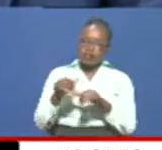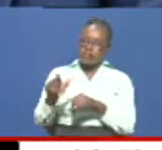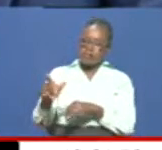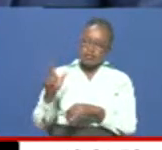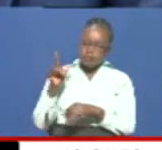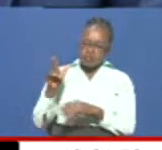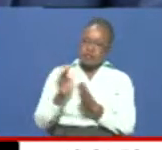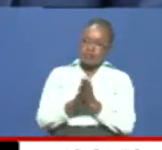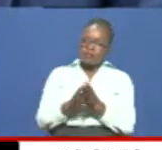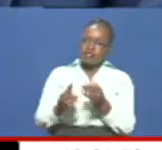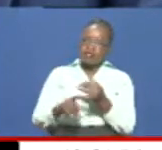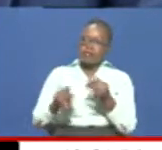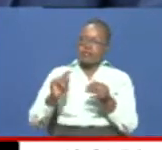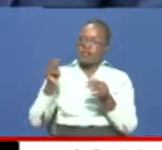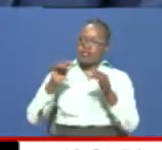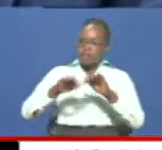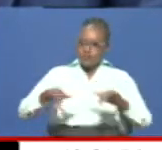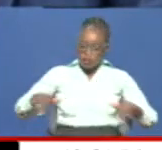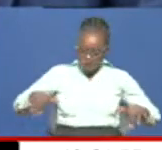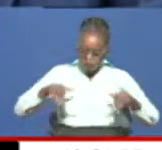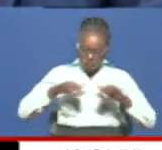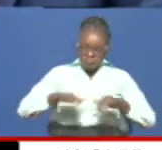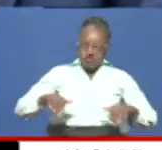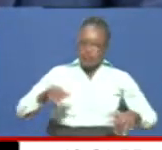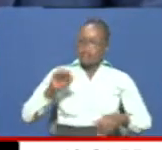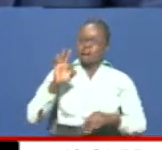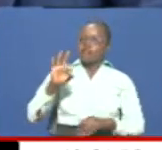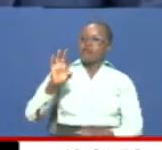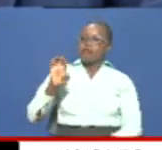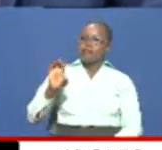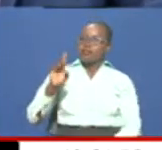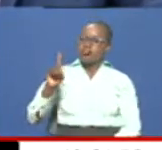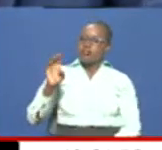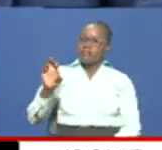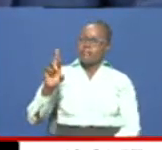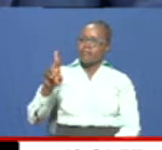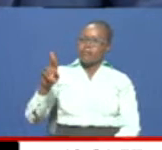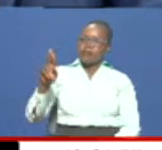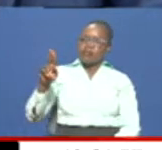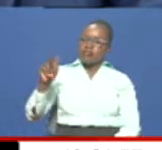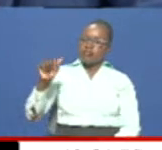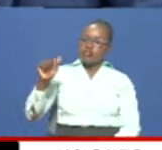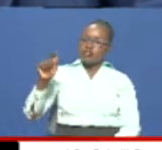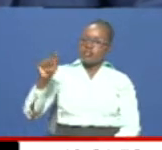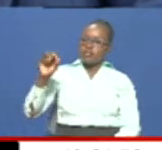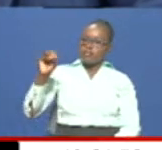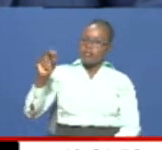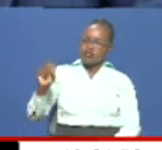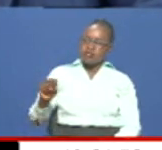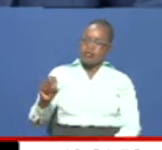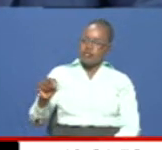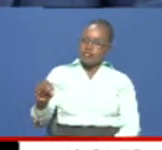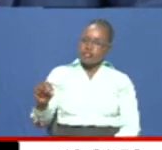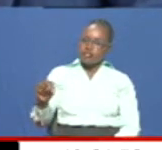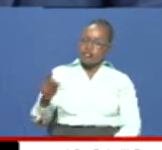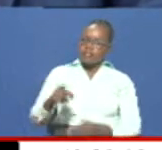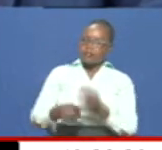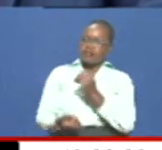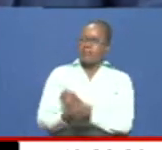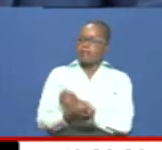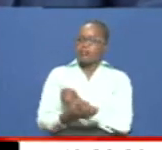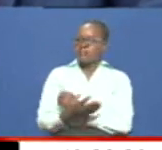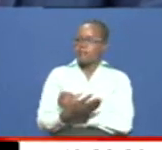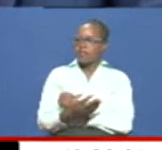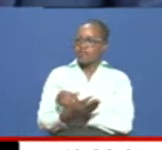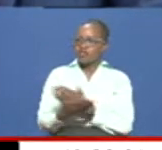is Kenya Swimming Federation. Kenya Swimming Federation, in terms of the federation, at least from what we've been advised by the registrar,